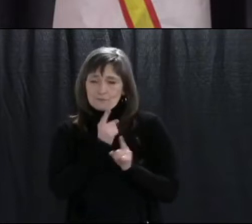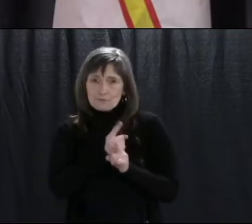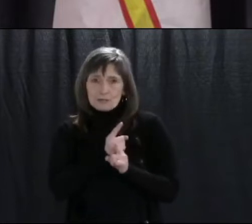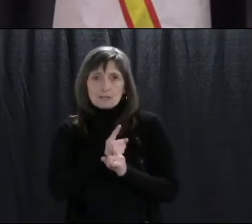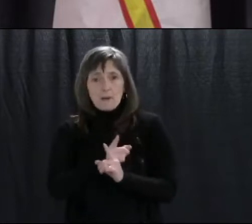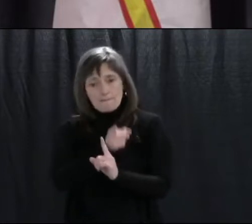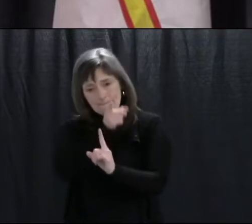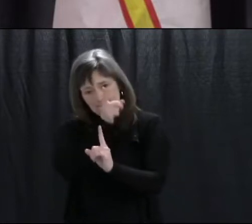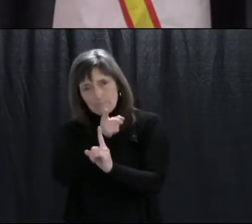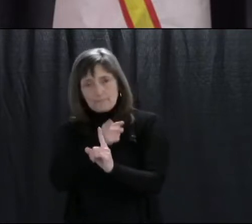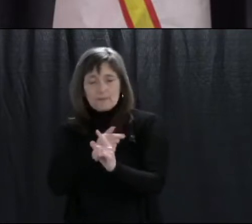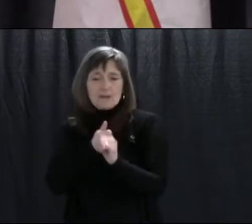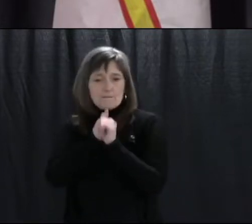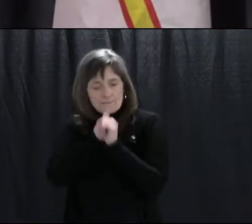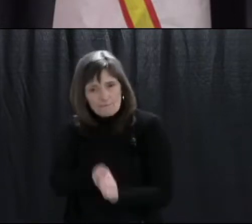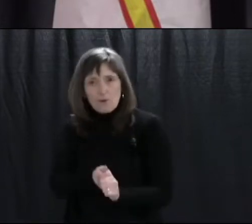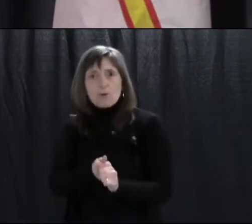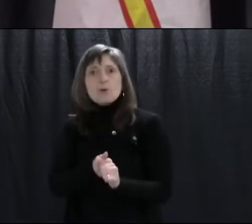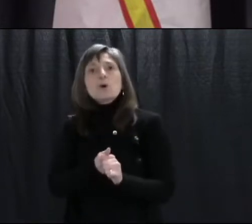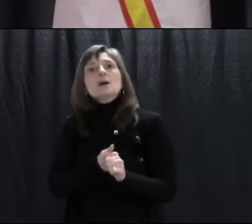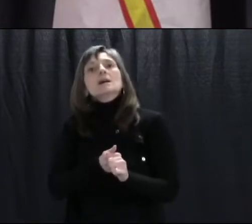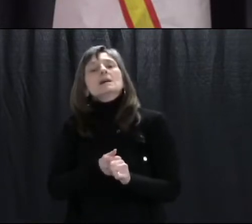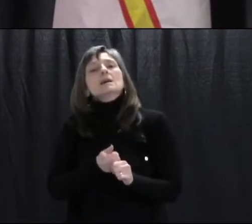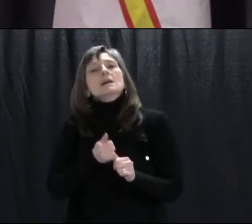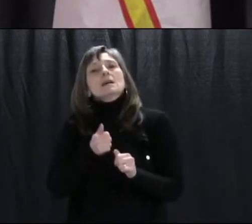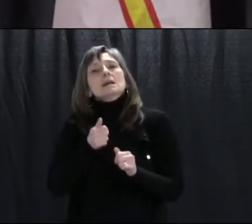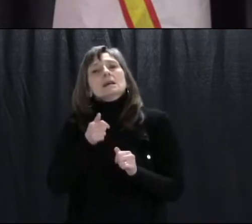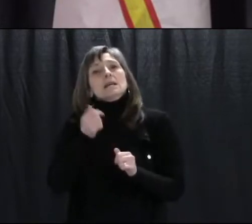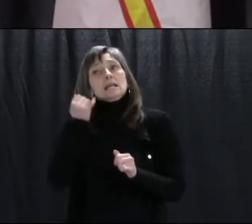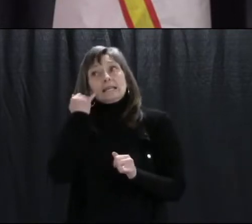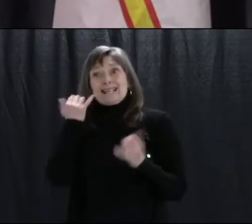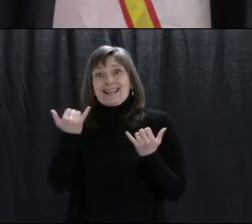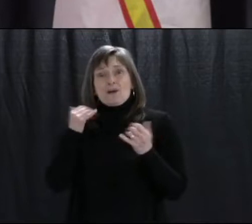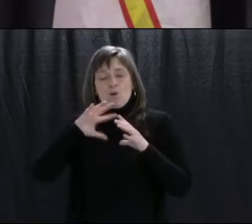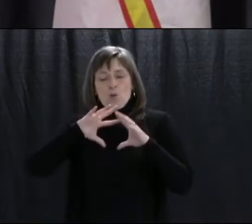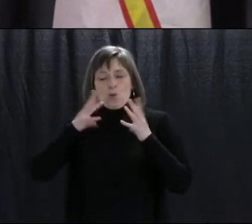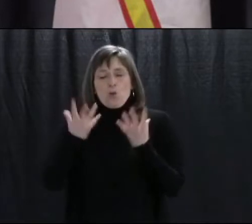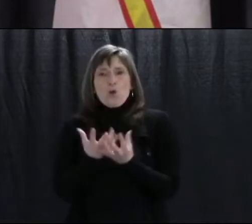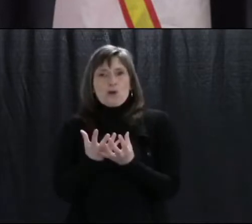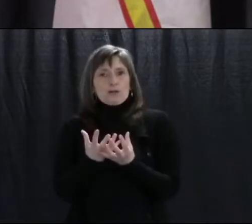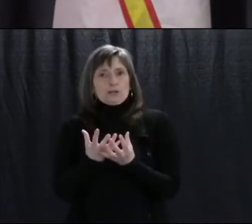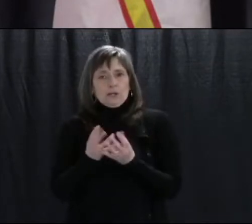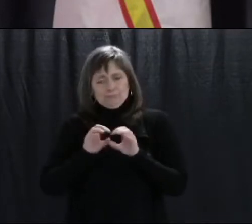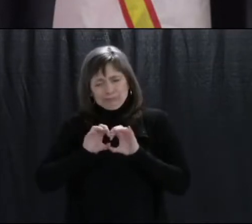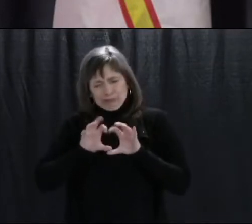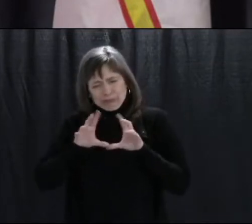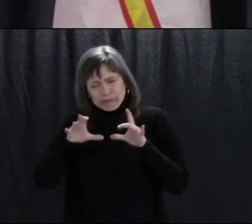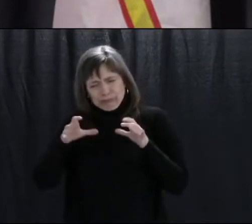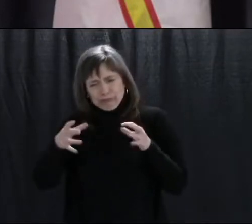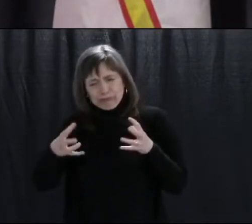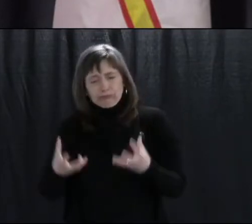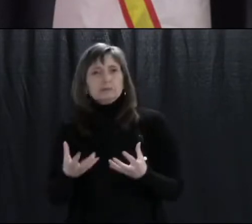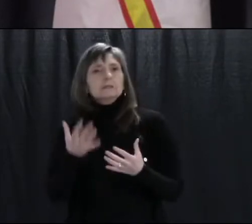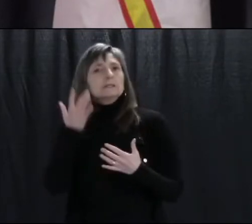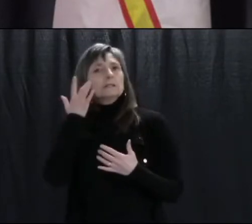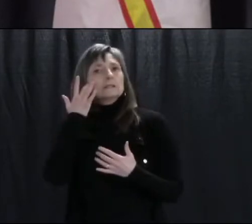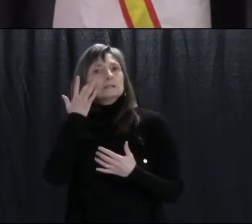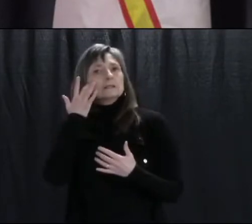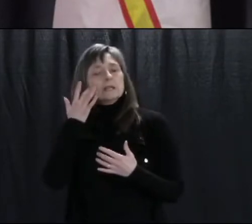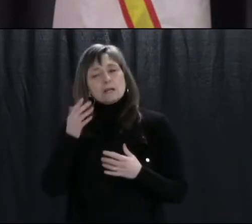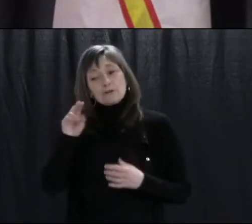first principles. We must keep in mind that during this global pandemic, the health and wellness of all Newfoundlanders